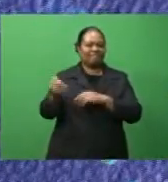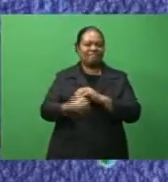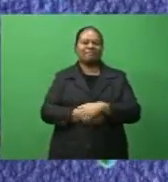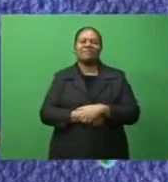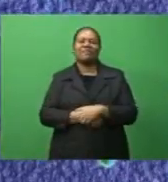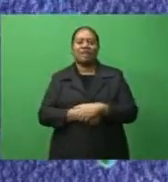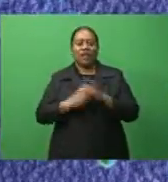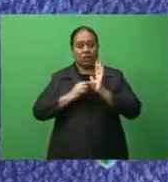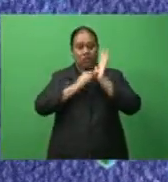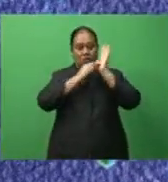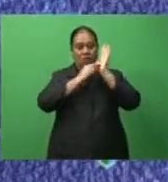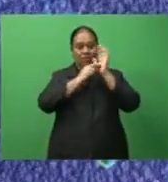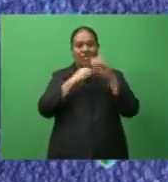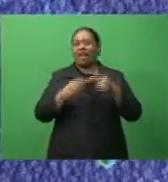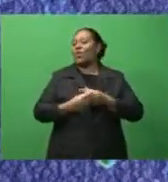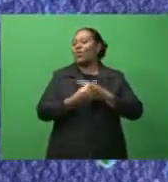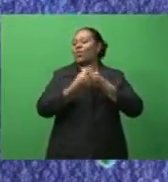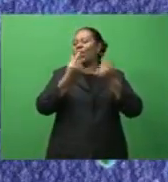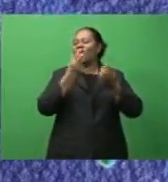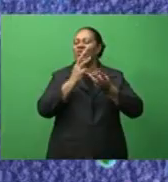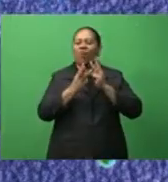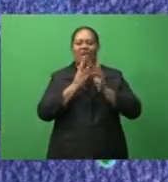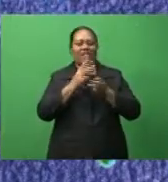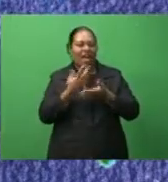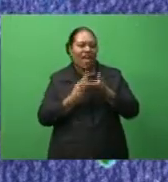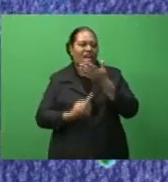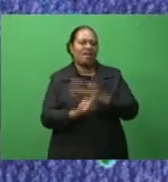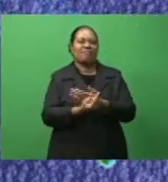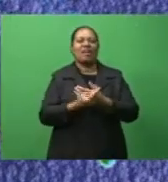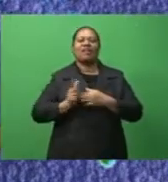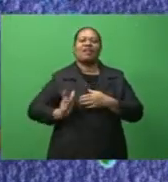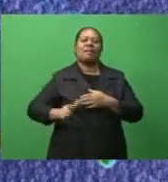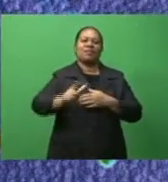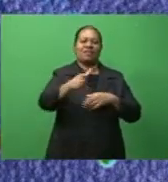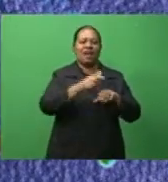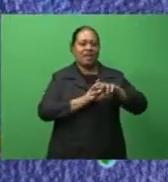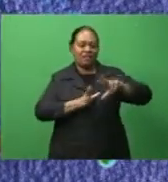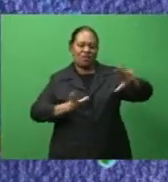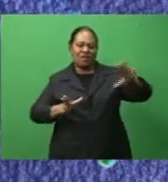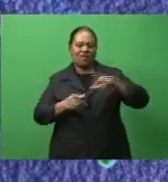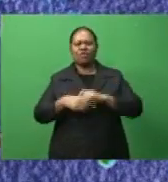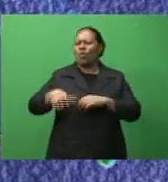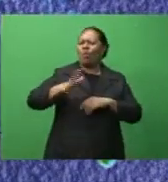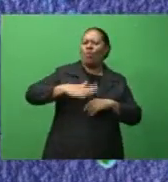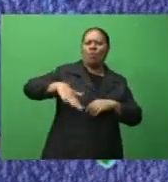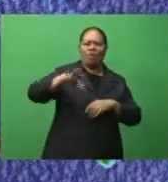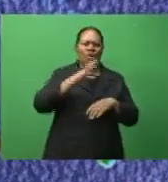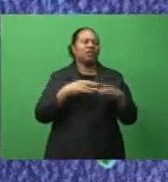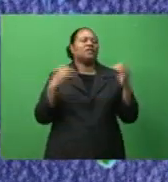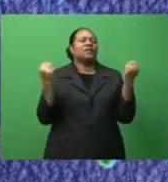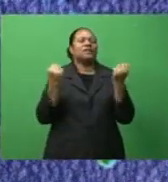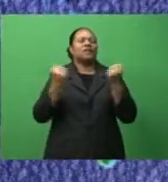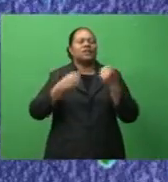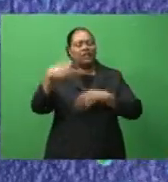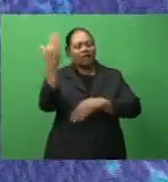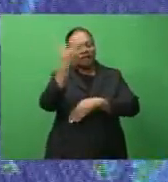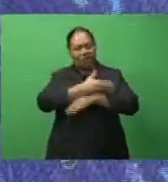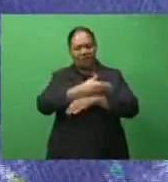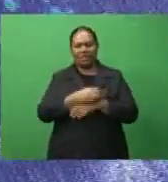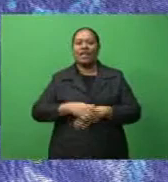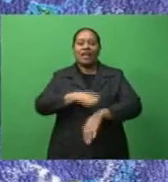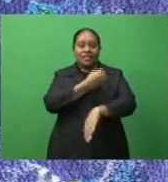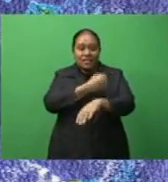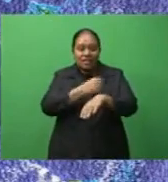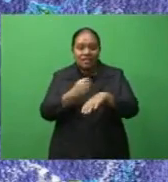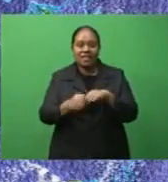Up north, the great weather continued for Mombasa and Vanuatu. All areas can expect a cool night. At sea,